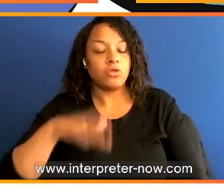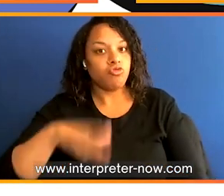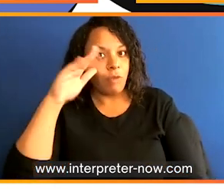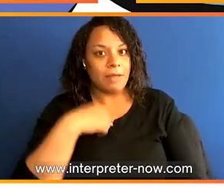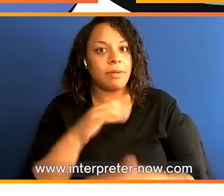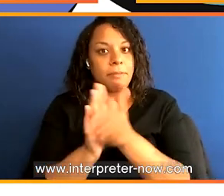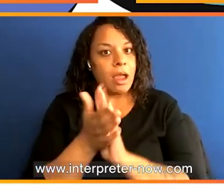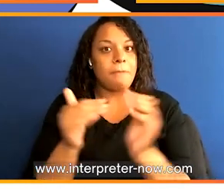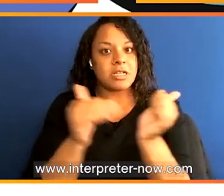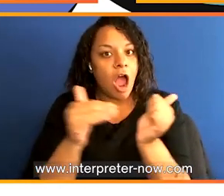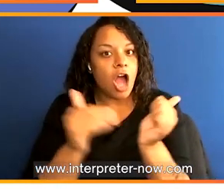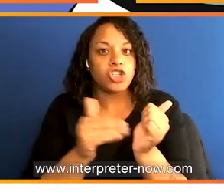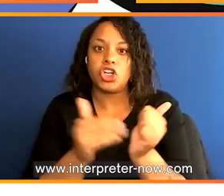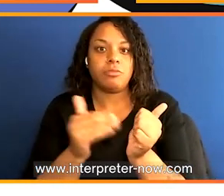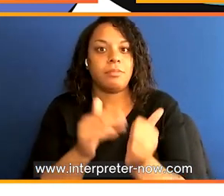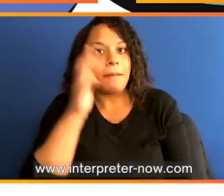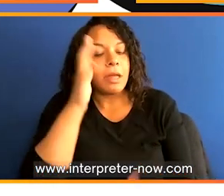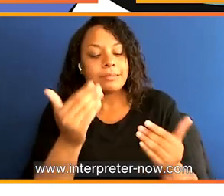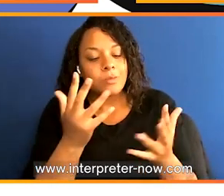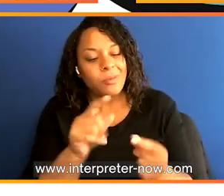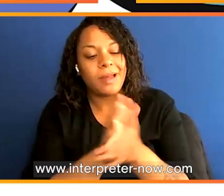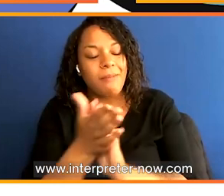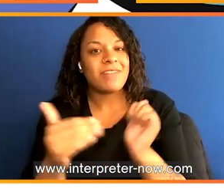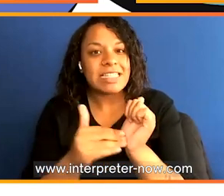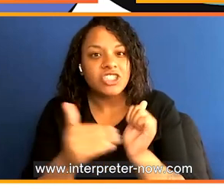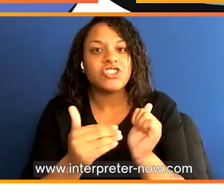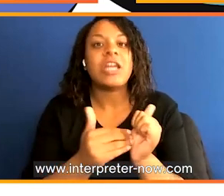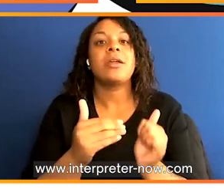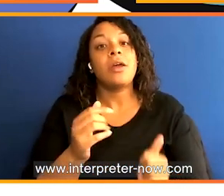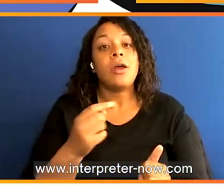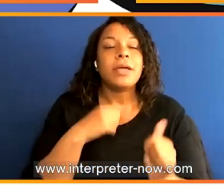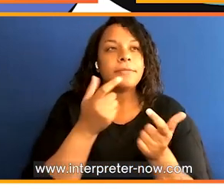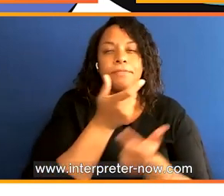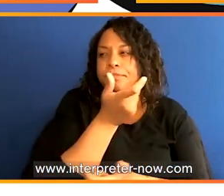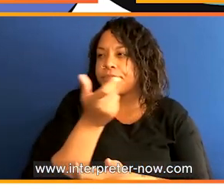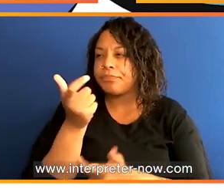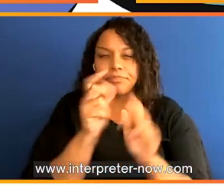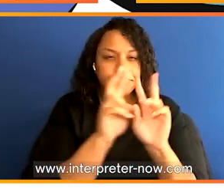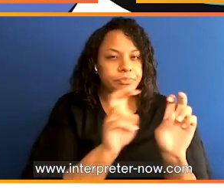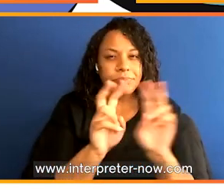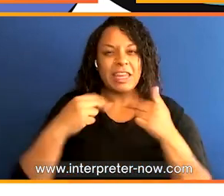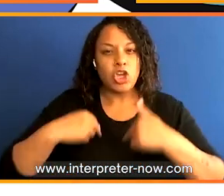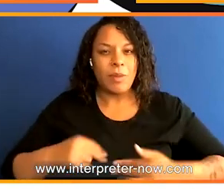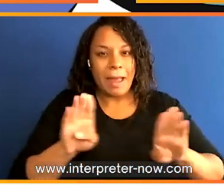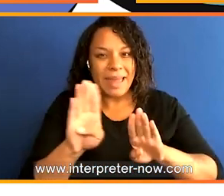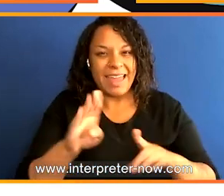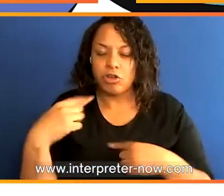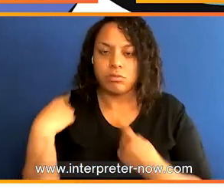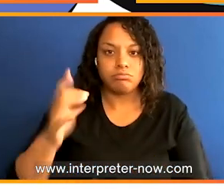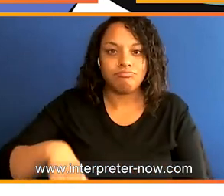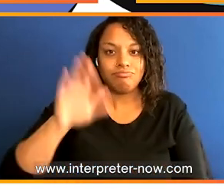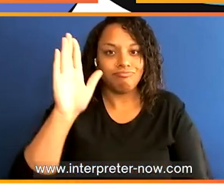become, you know, a physician, that I have been observing human behavior for as long as I can recall being a